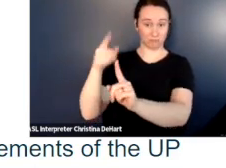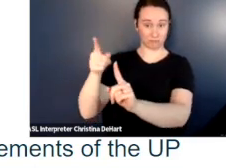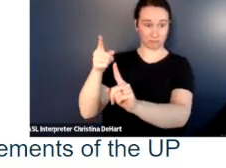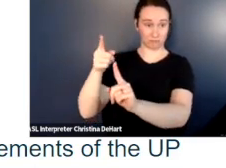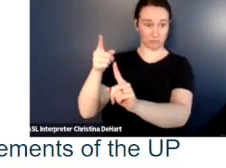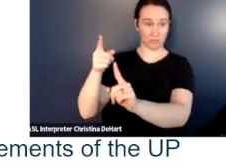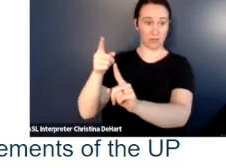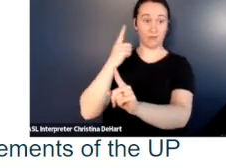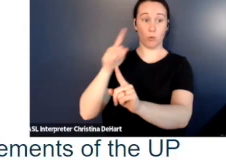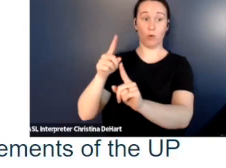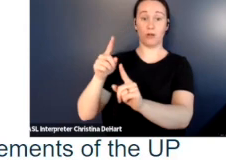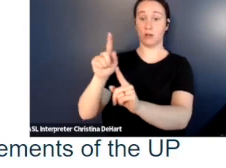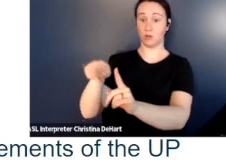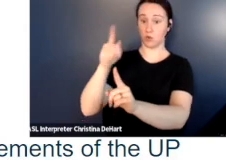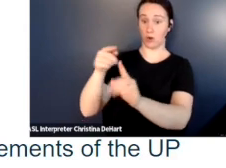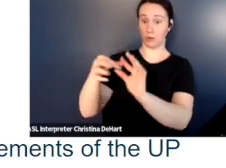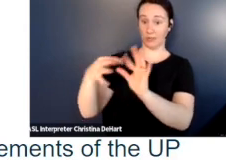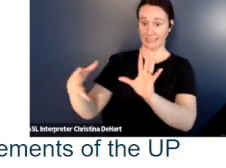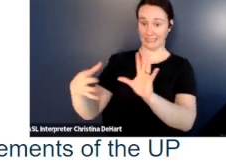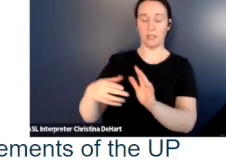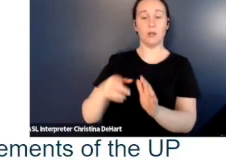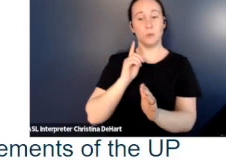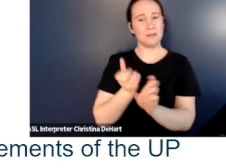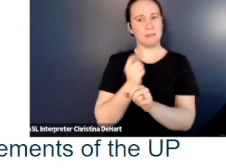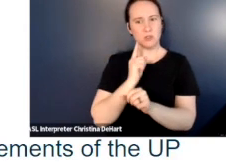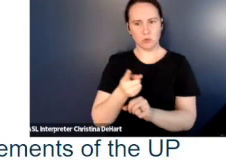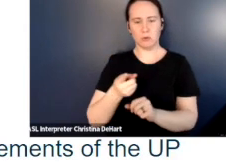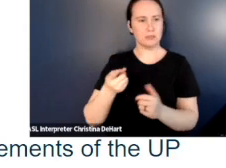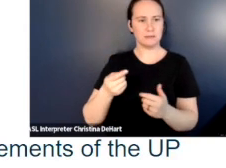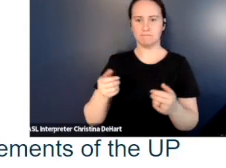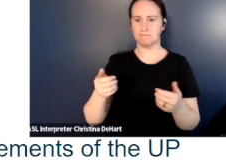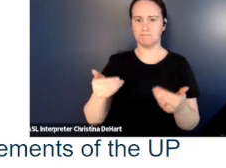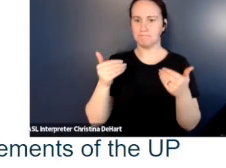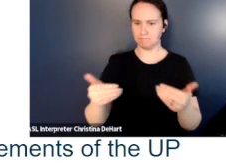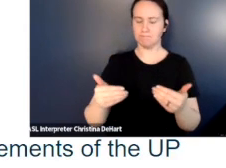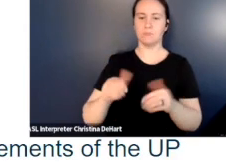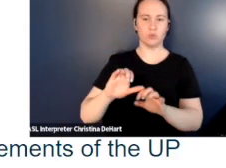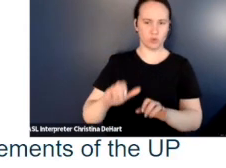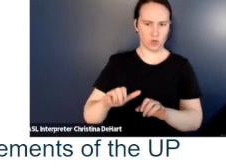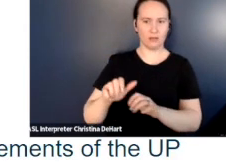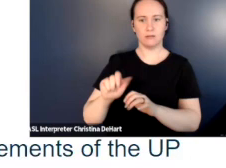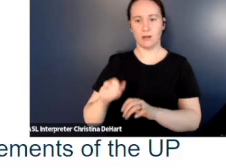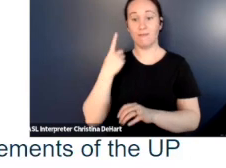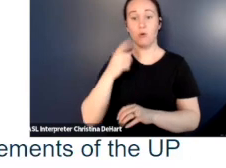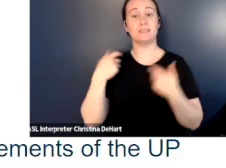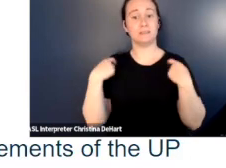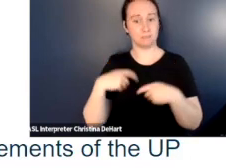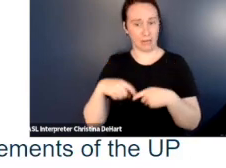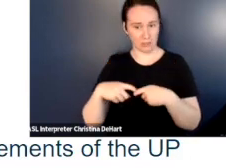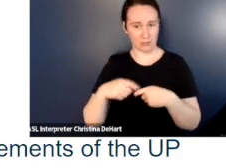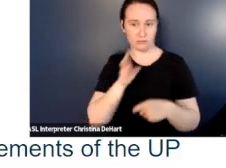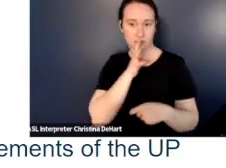here on the enablement of Spanish chat text. So we do have a fairly